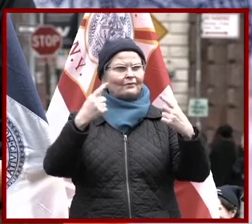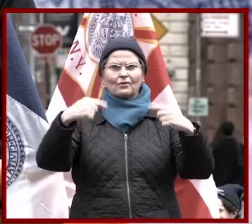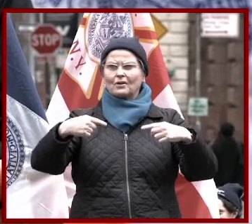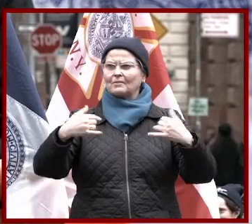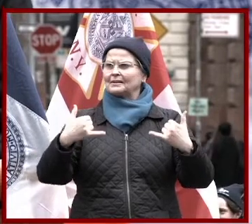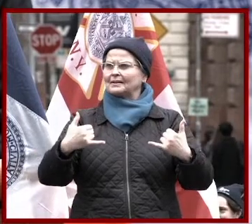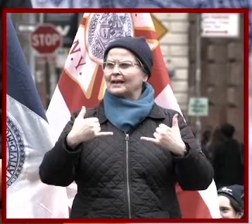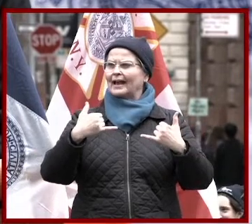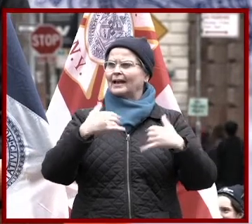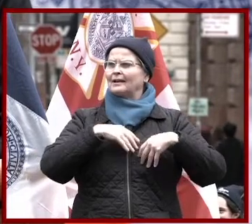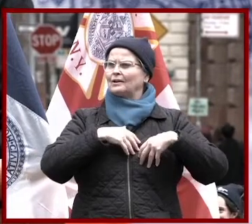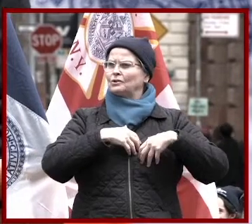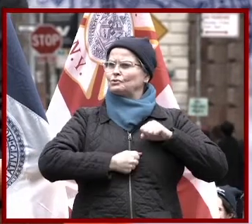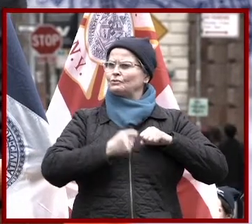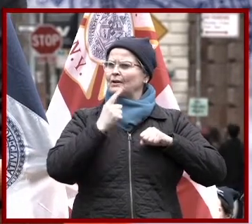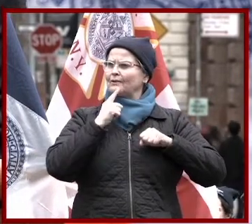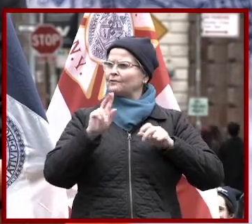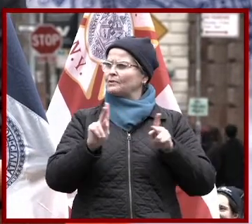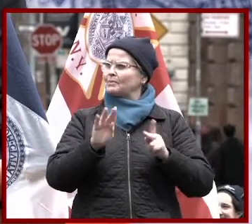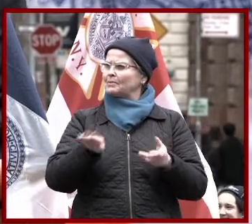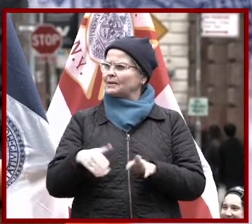the dead and commit ourselves